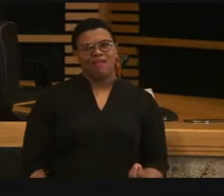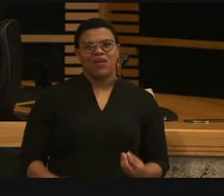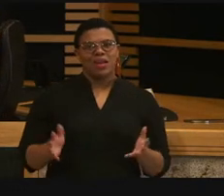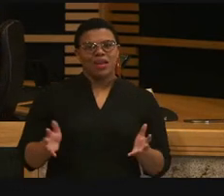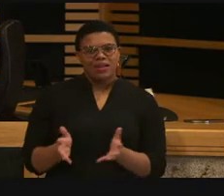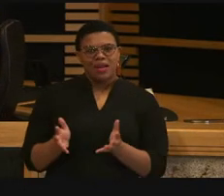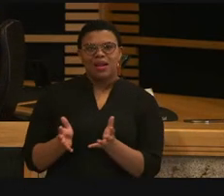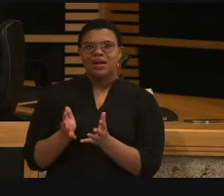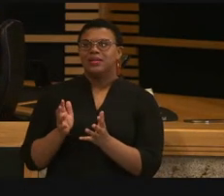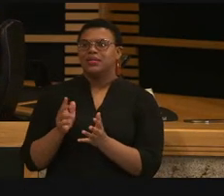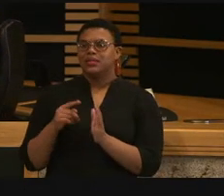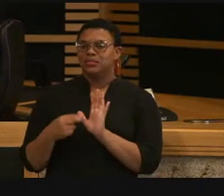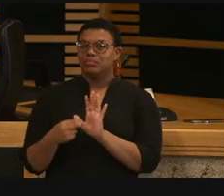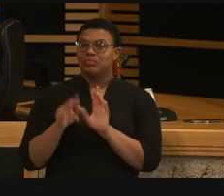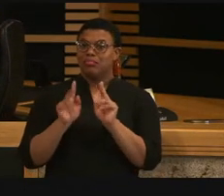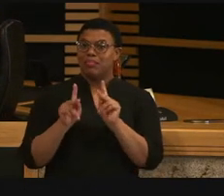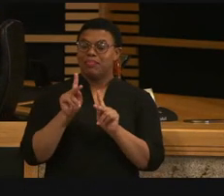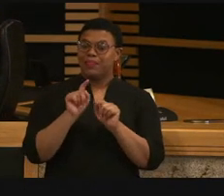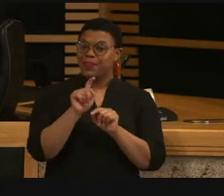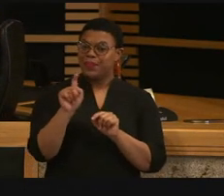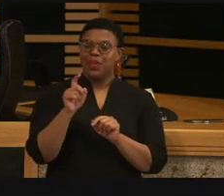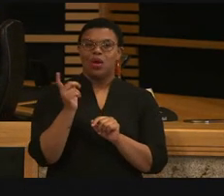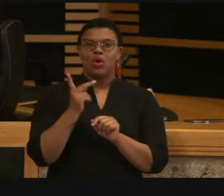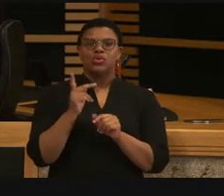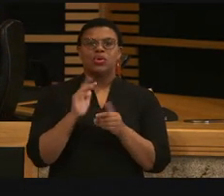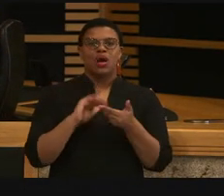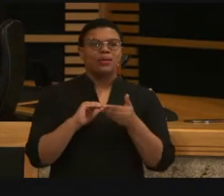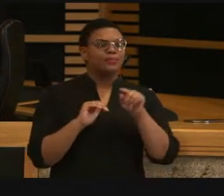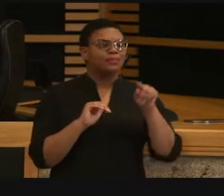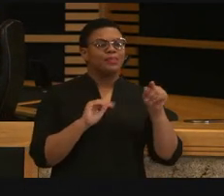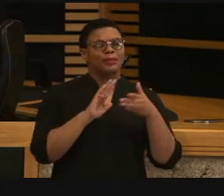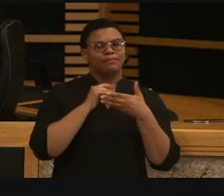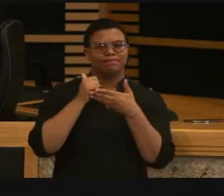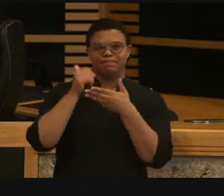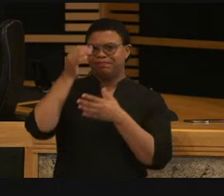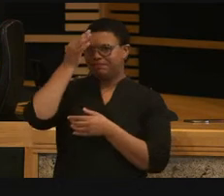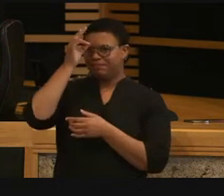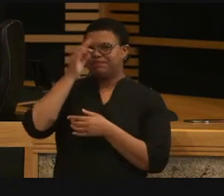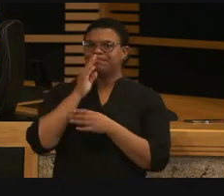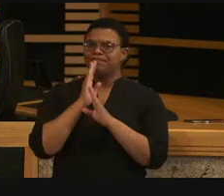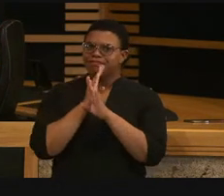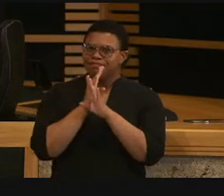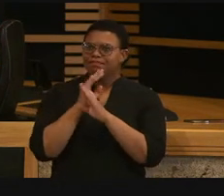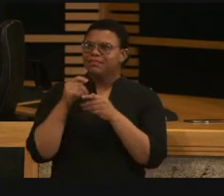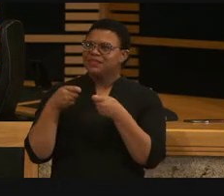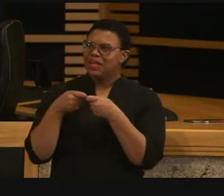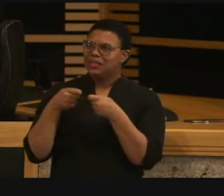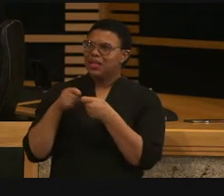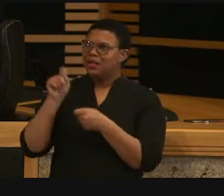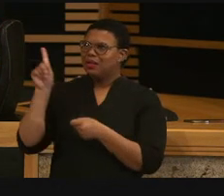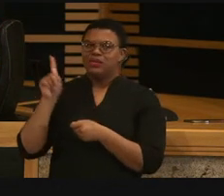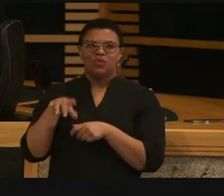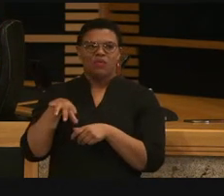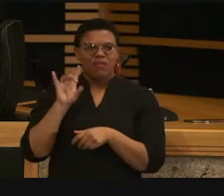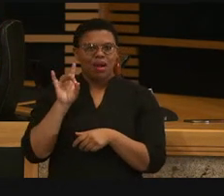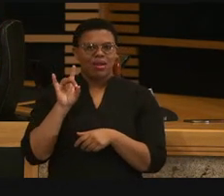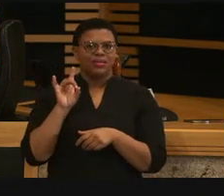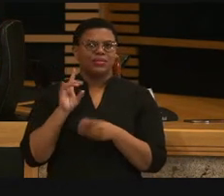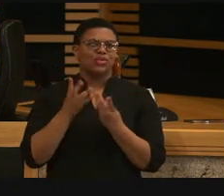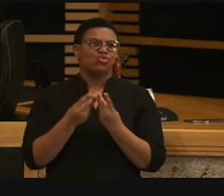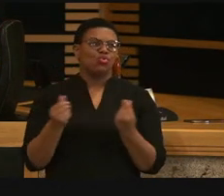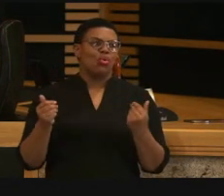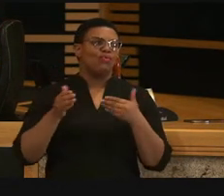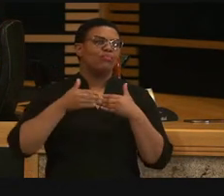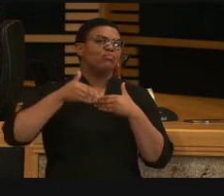public representatives and the relevant stakeholders to assist government and private investors in finding a lasting solution